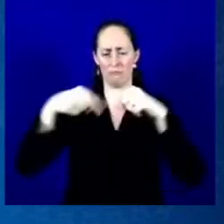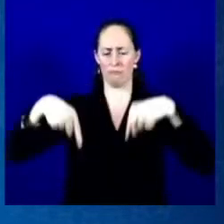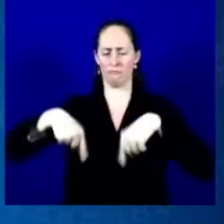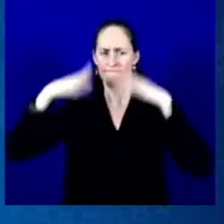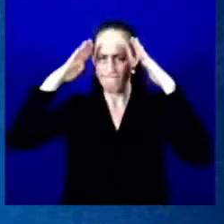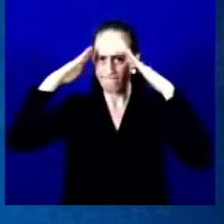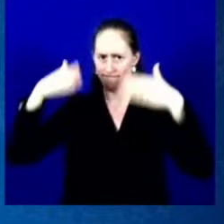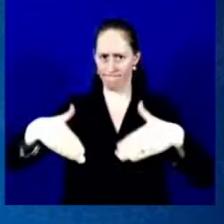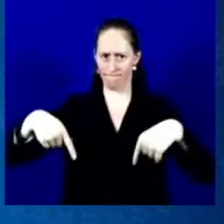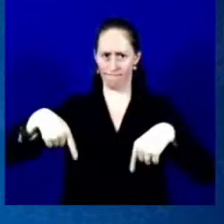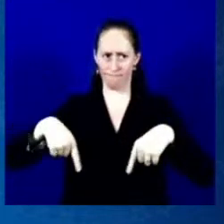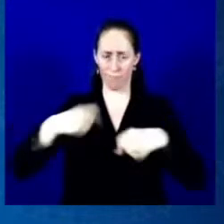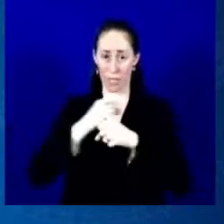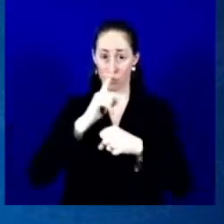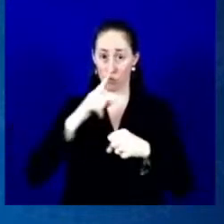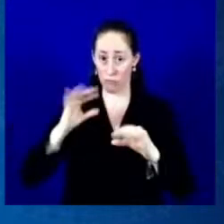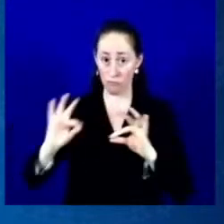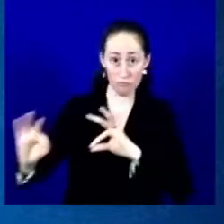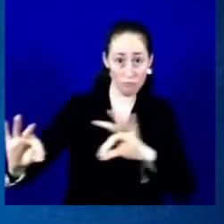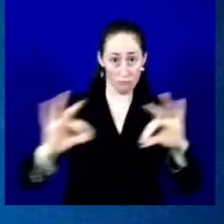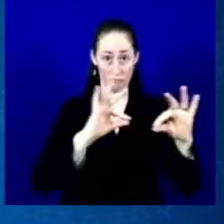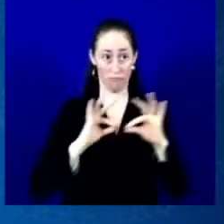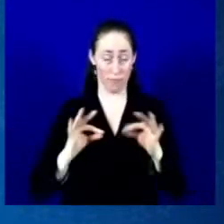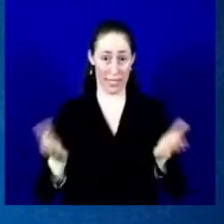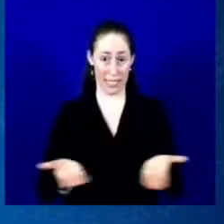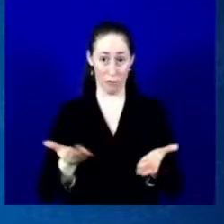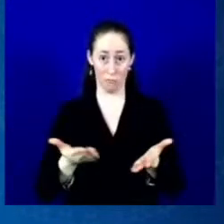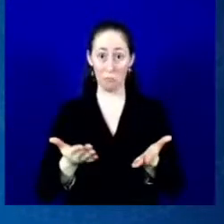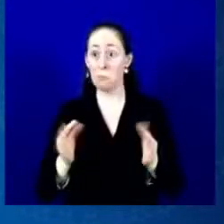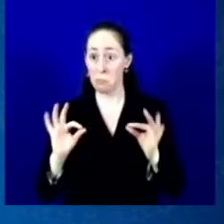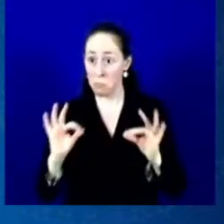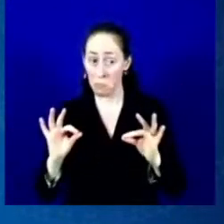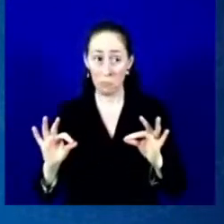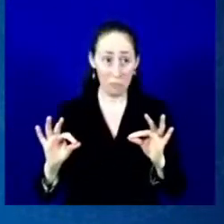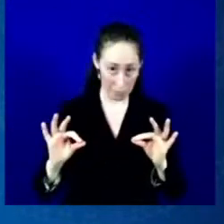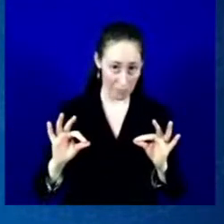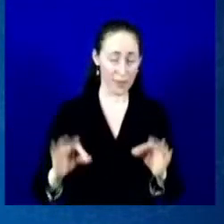be fully covered by COVID-19 from the vaccines we have.